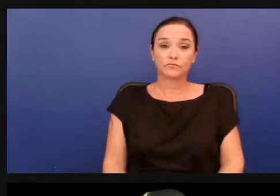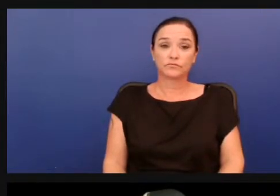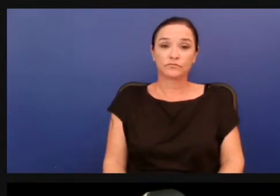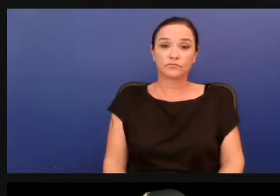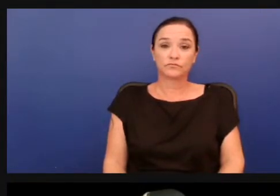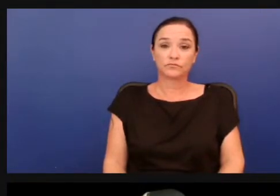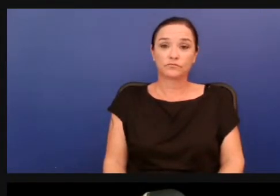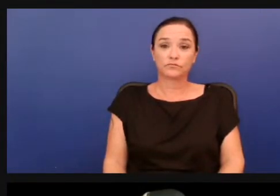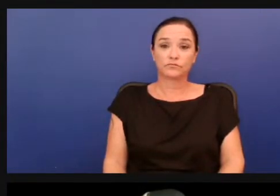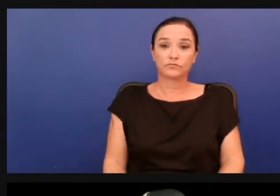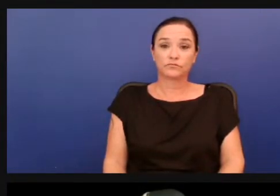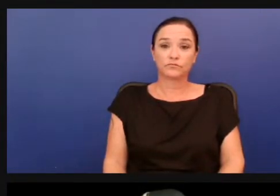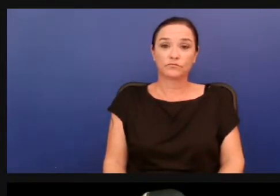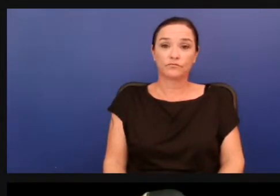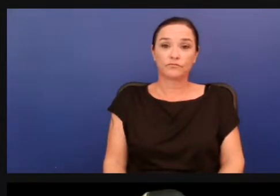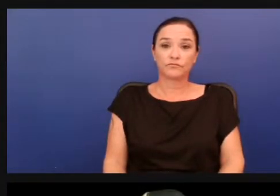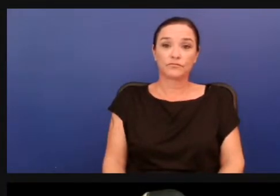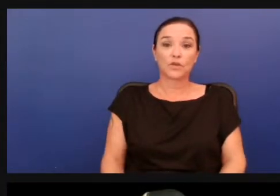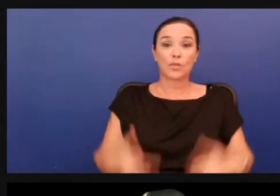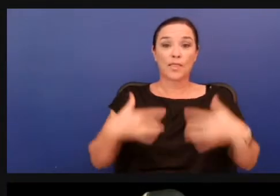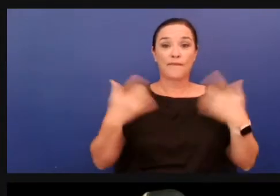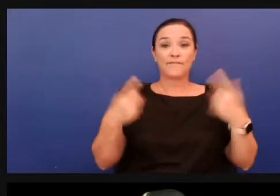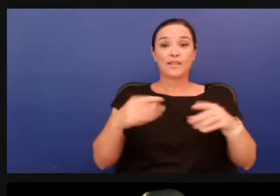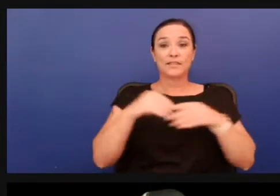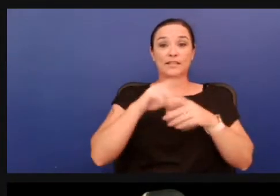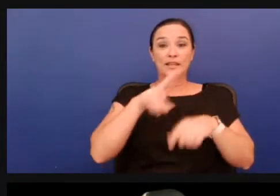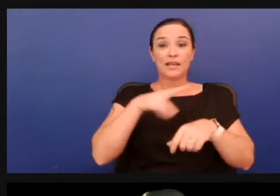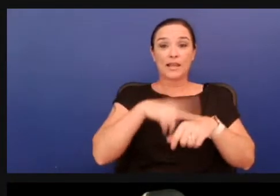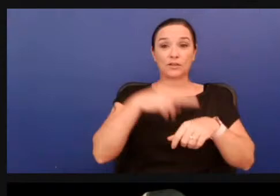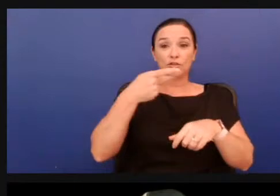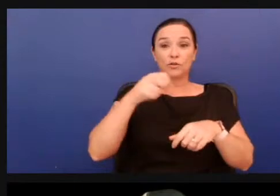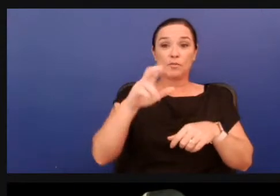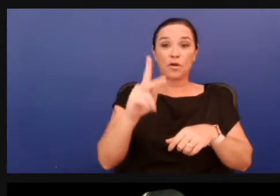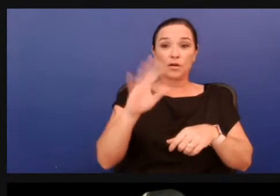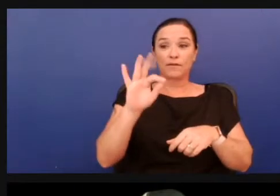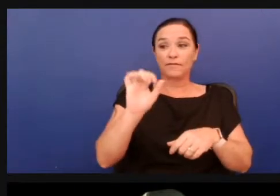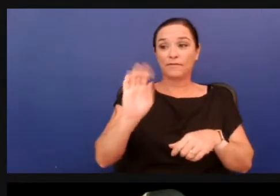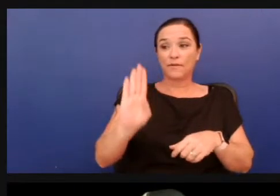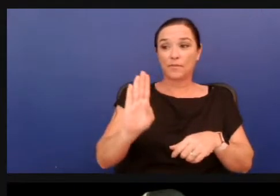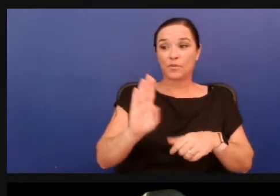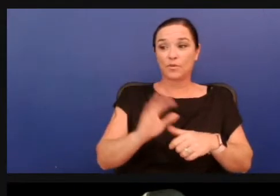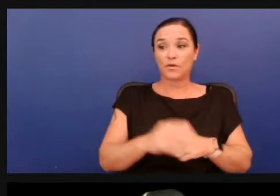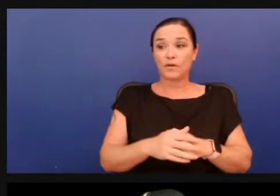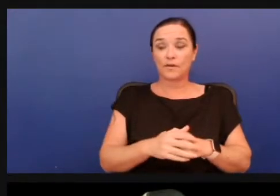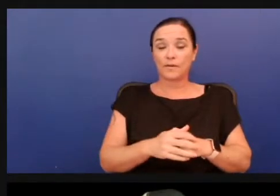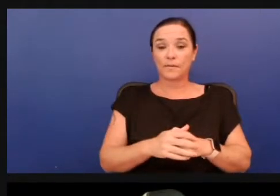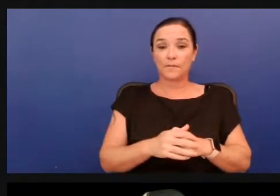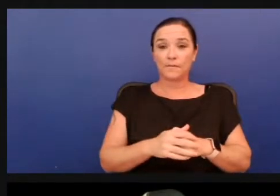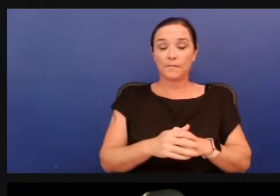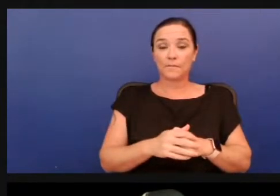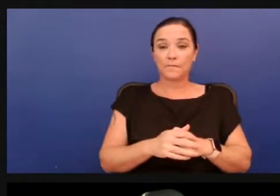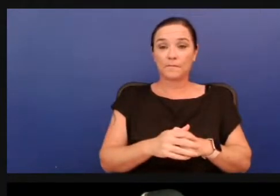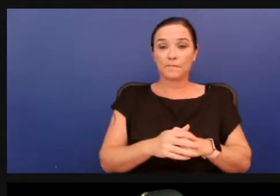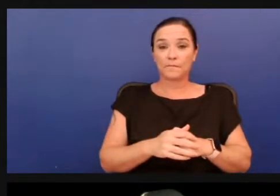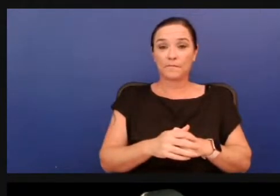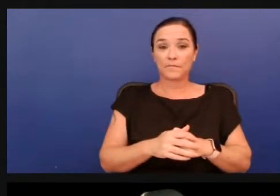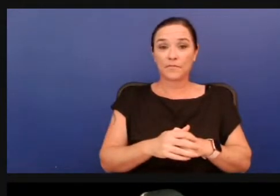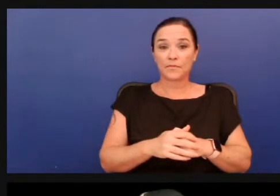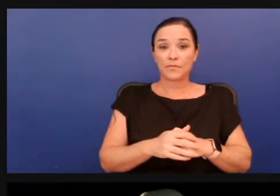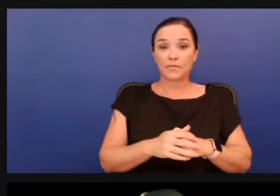off, events at the National Park in February. There are a few in the next week before we're back with you guys next